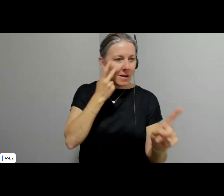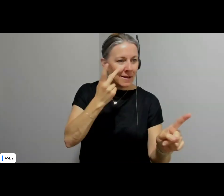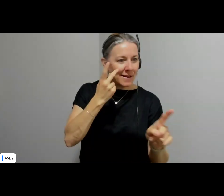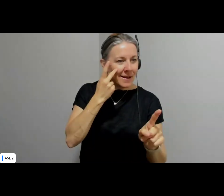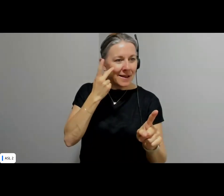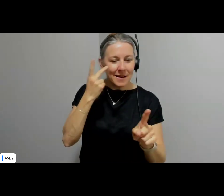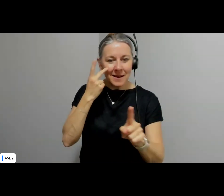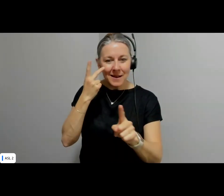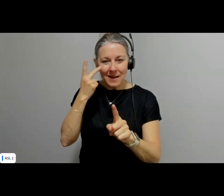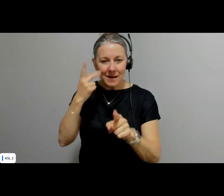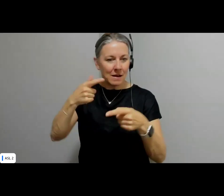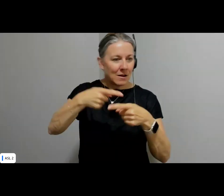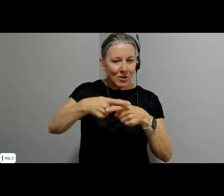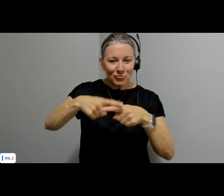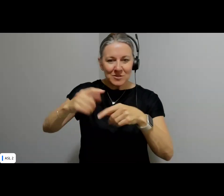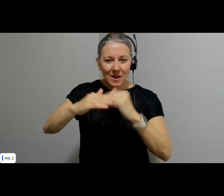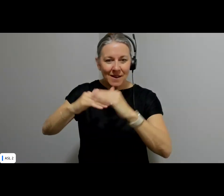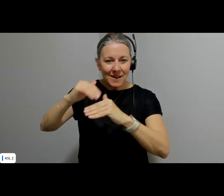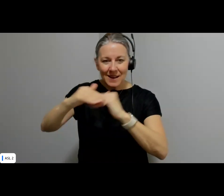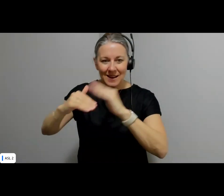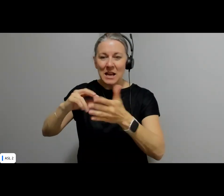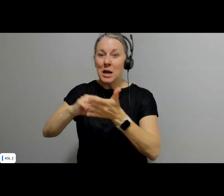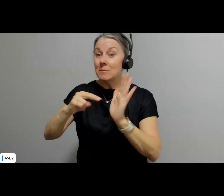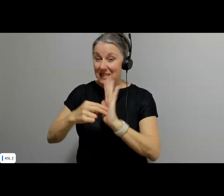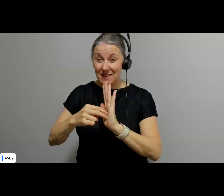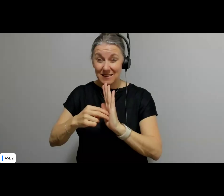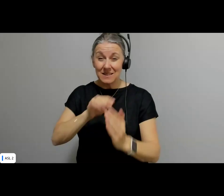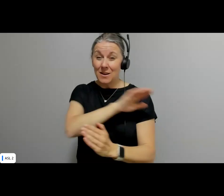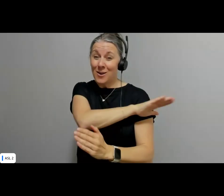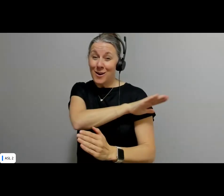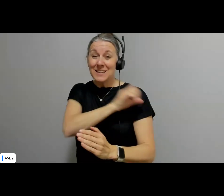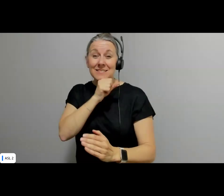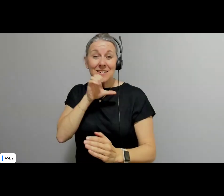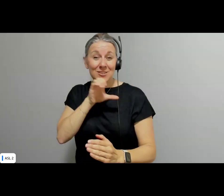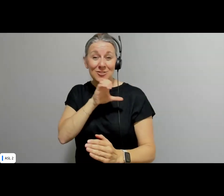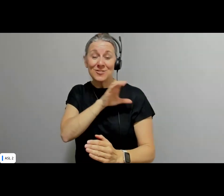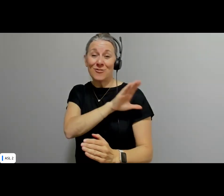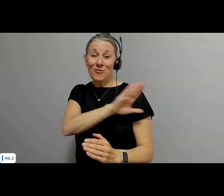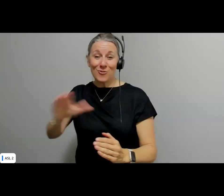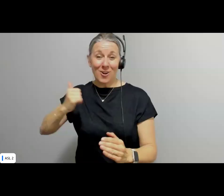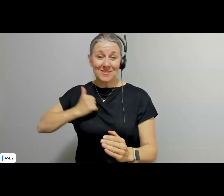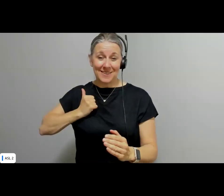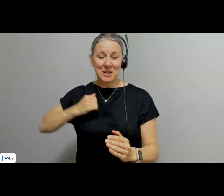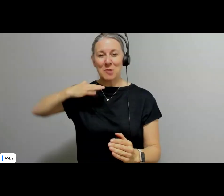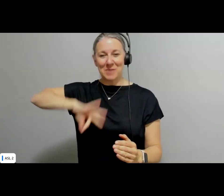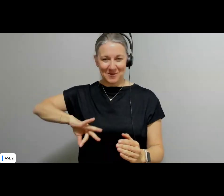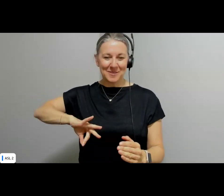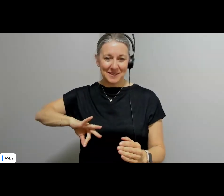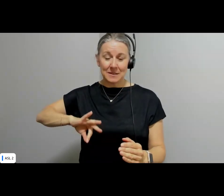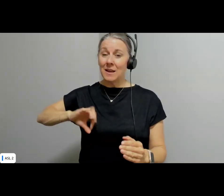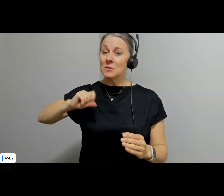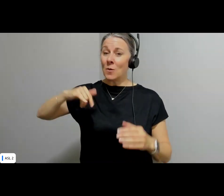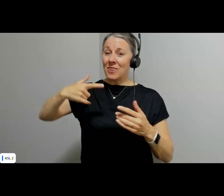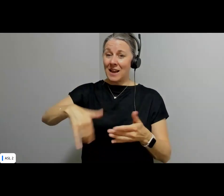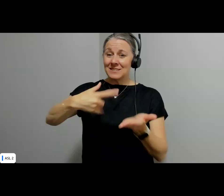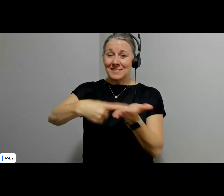across the country. And I know that their insights on the panel today will spark those important conversations and discussions and